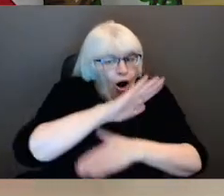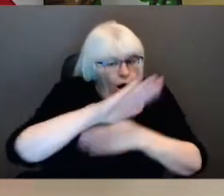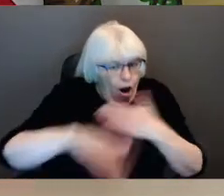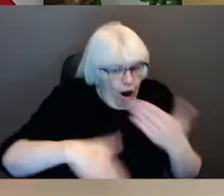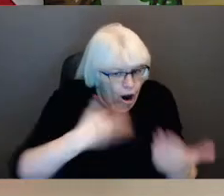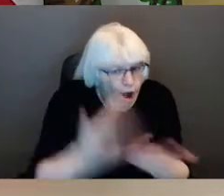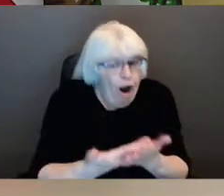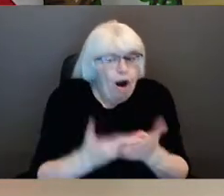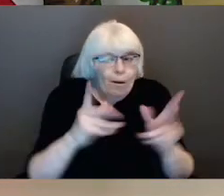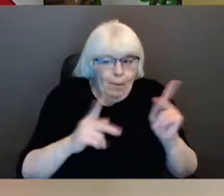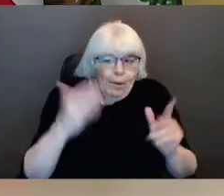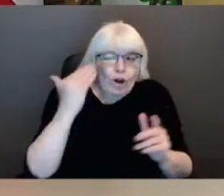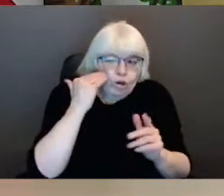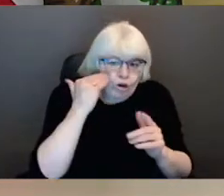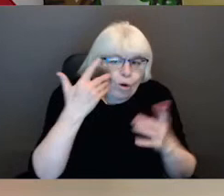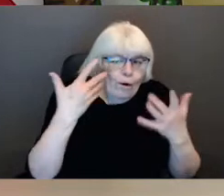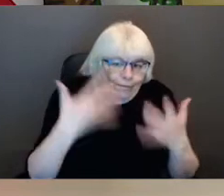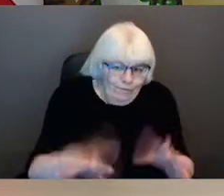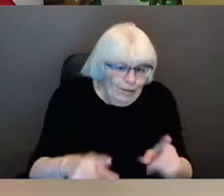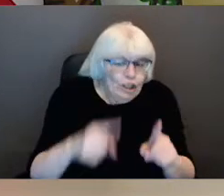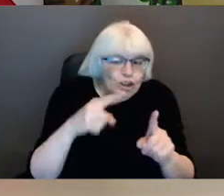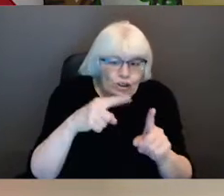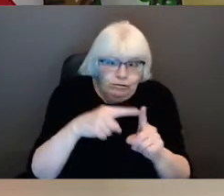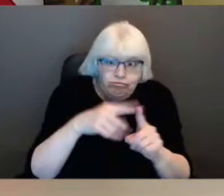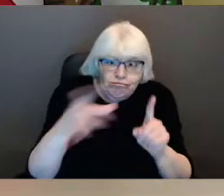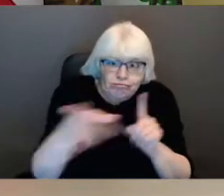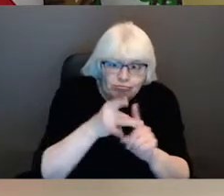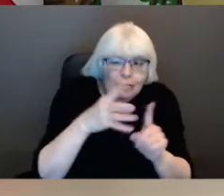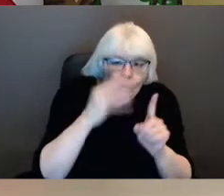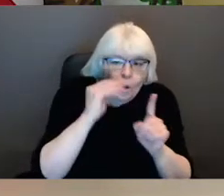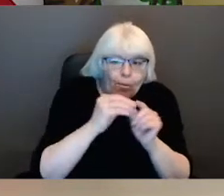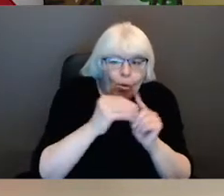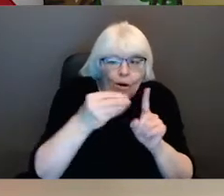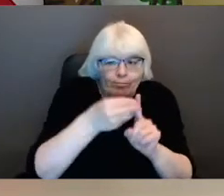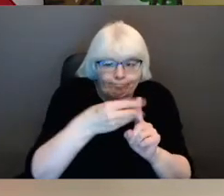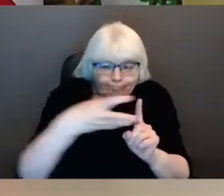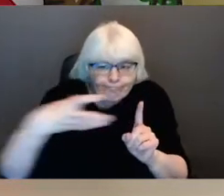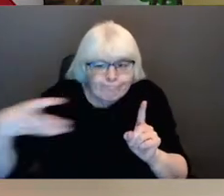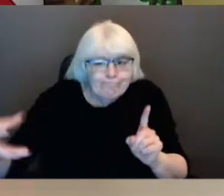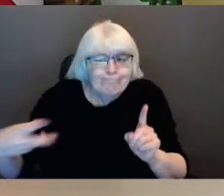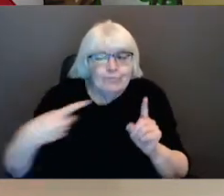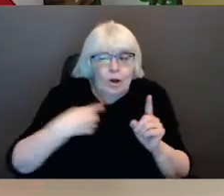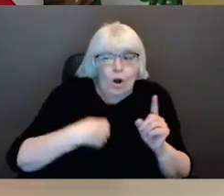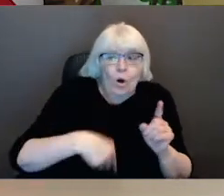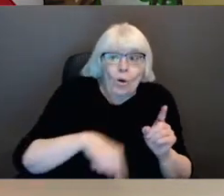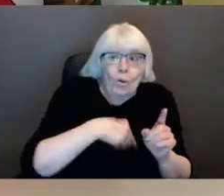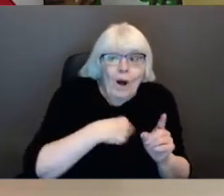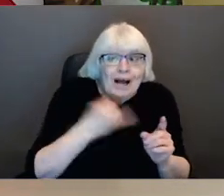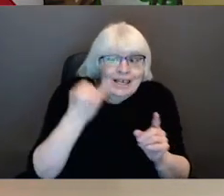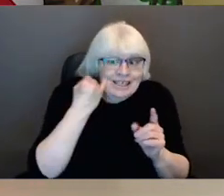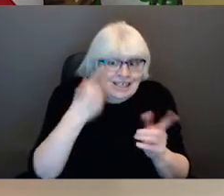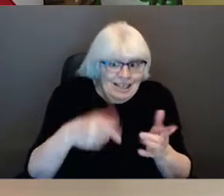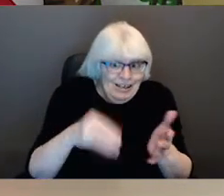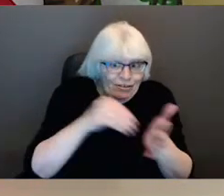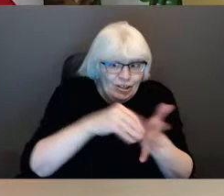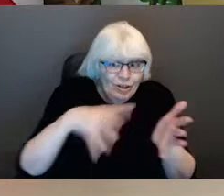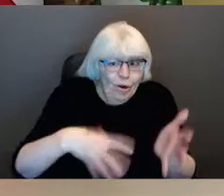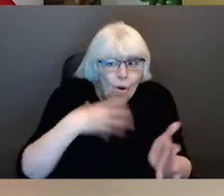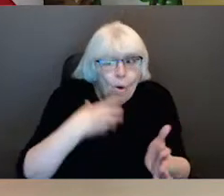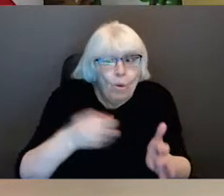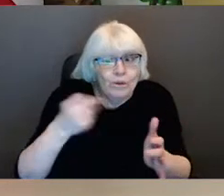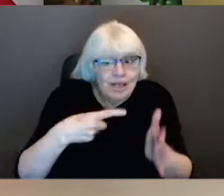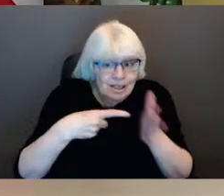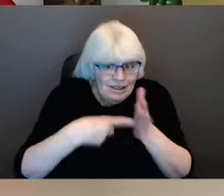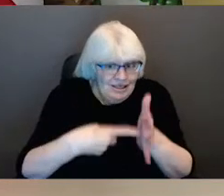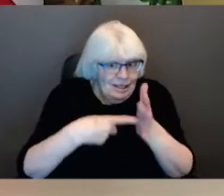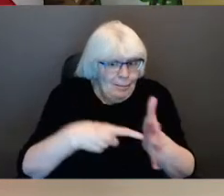be some of the early learning part of that. For students who are older, so if you're in high school and you're identified